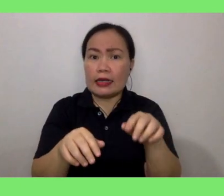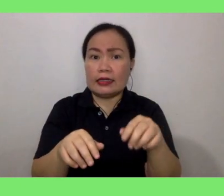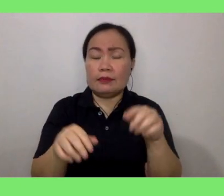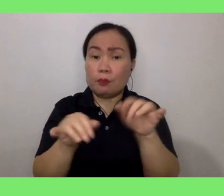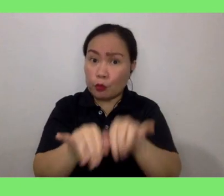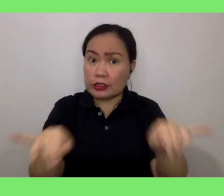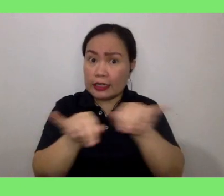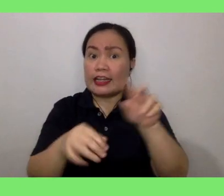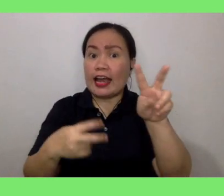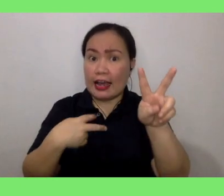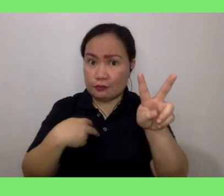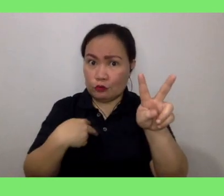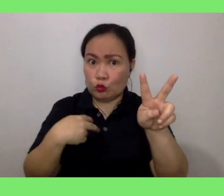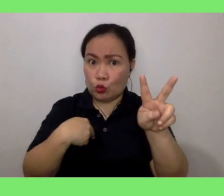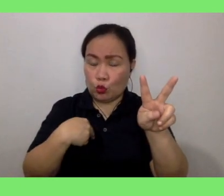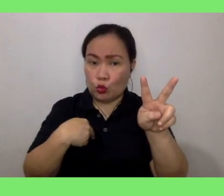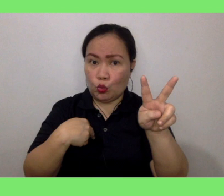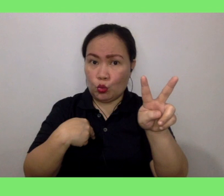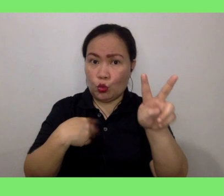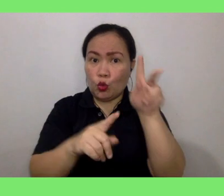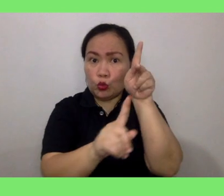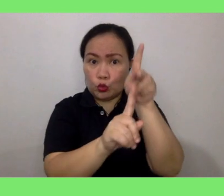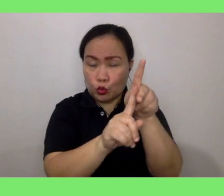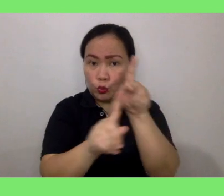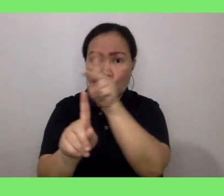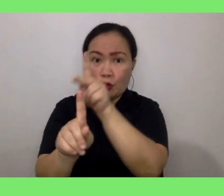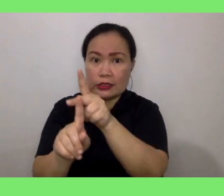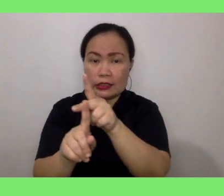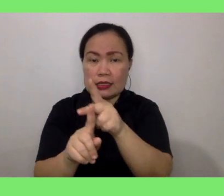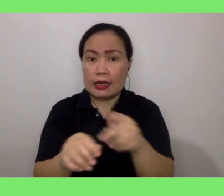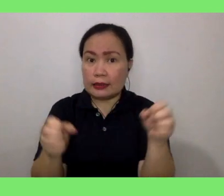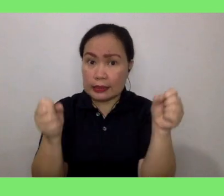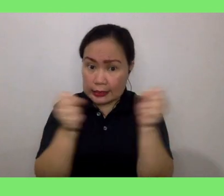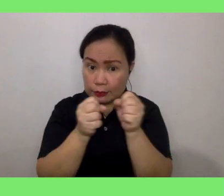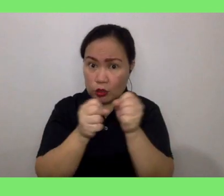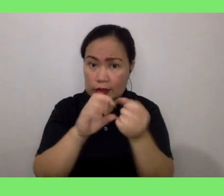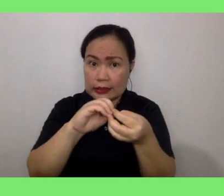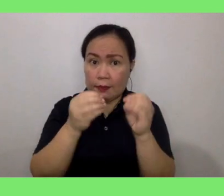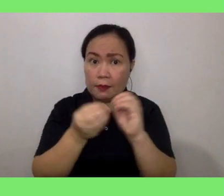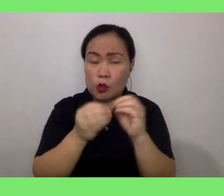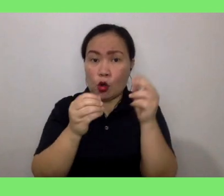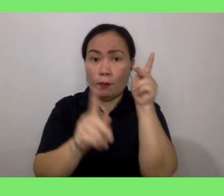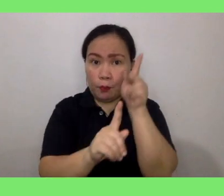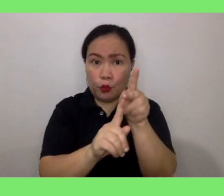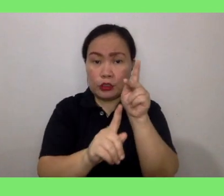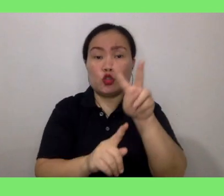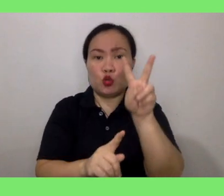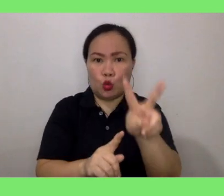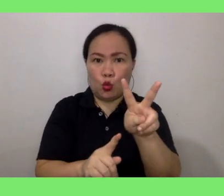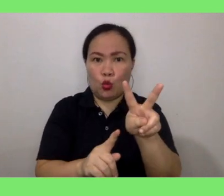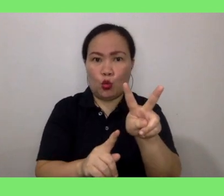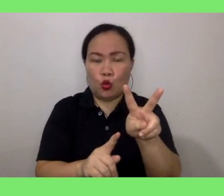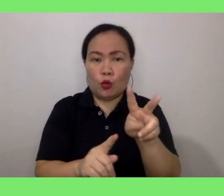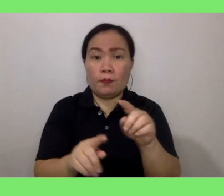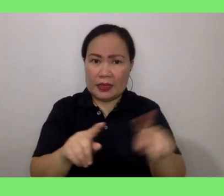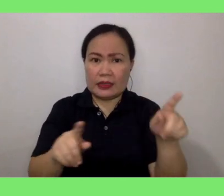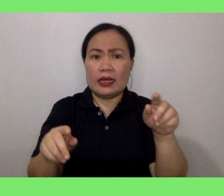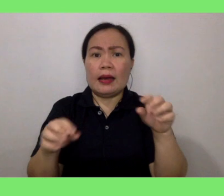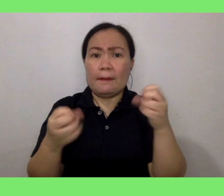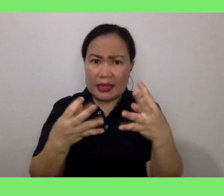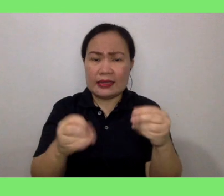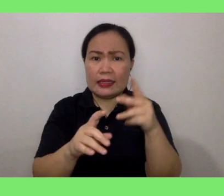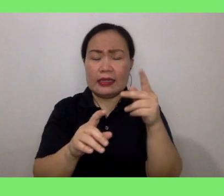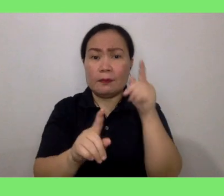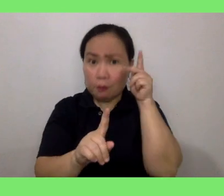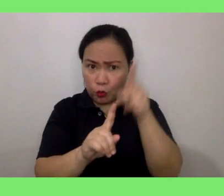point. Okay? So, dapat magkaroon po tayo at least 2 points. That's why 2 points determine a line. Always remember